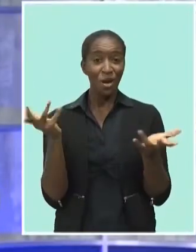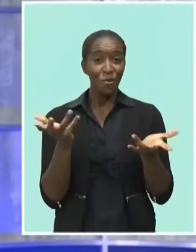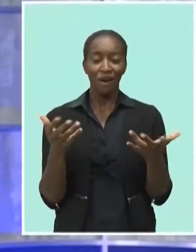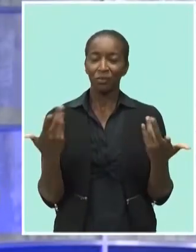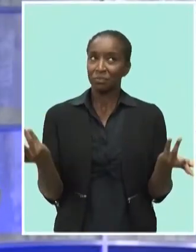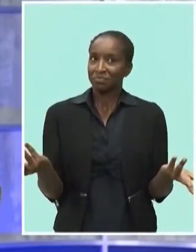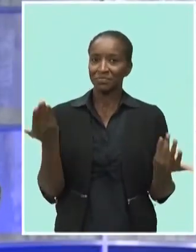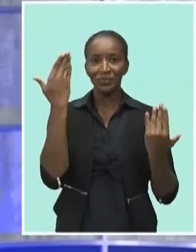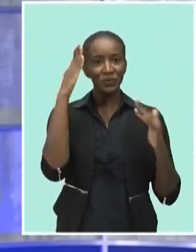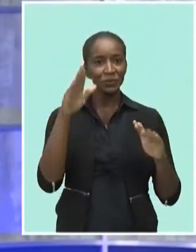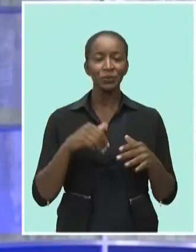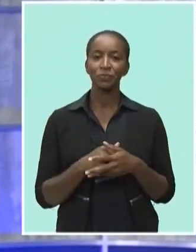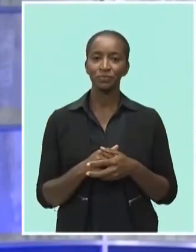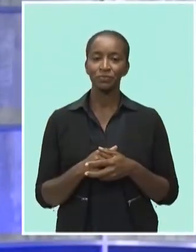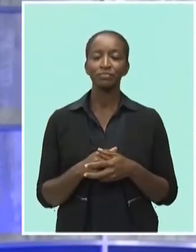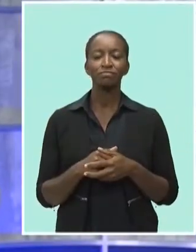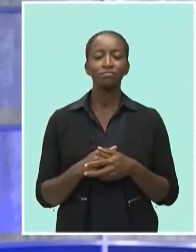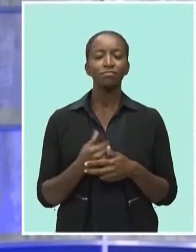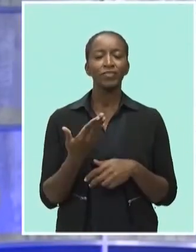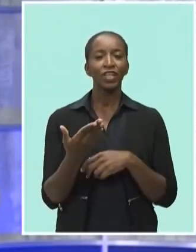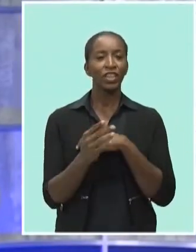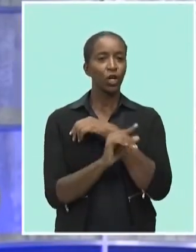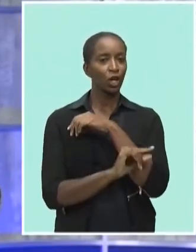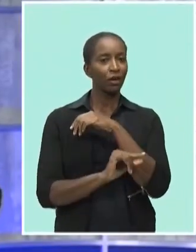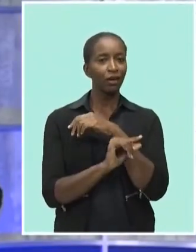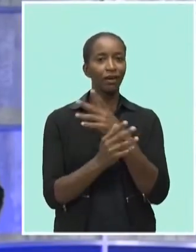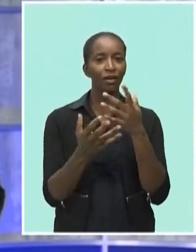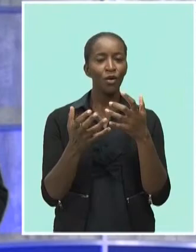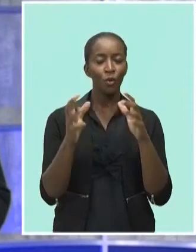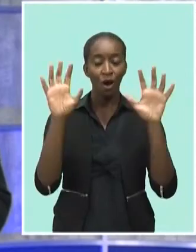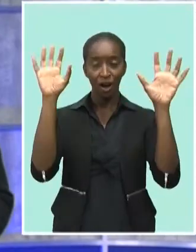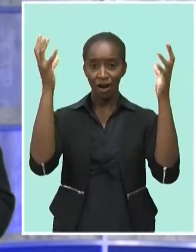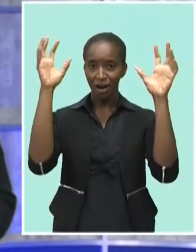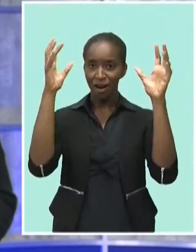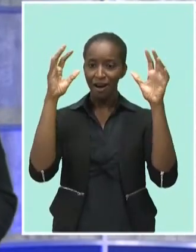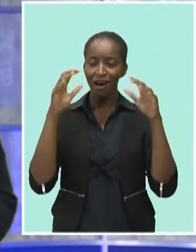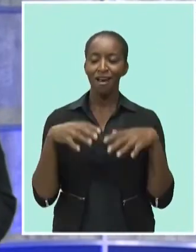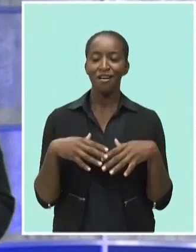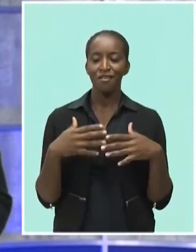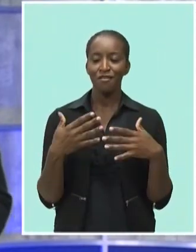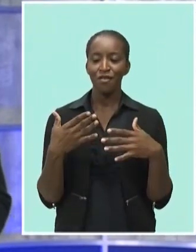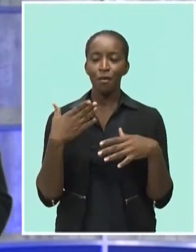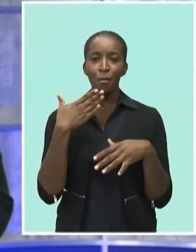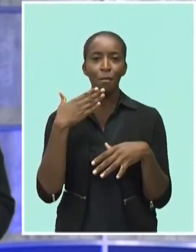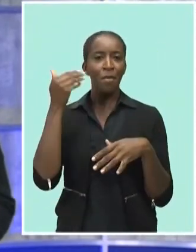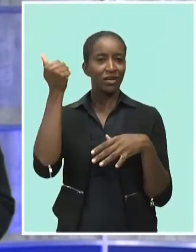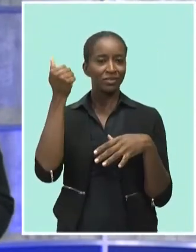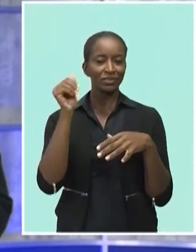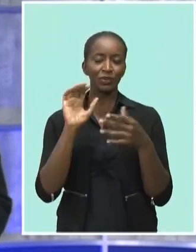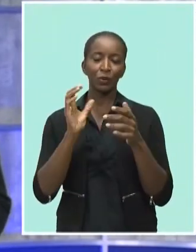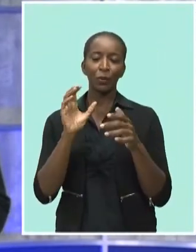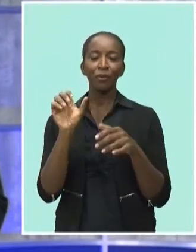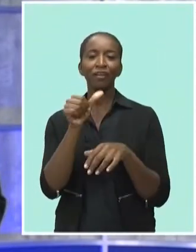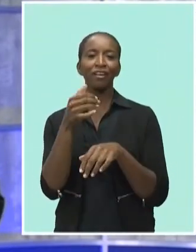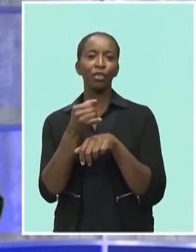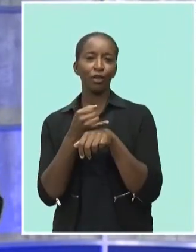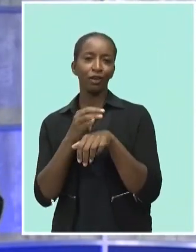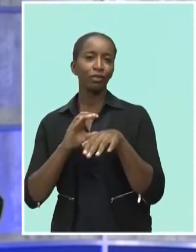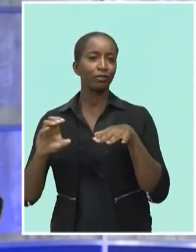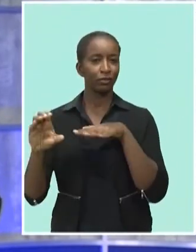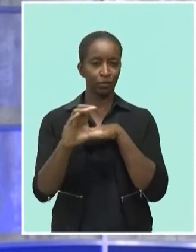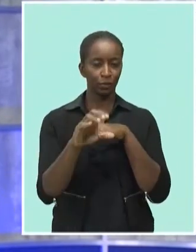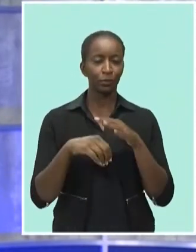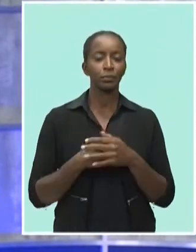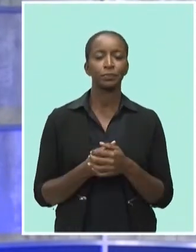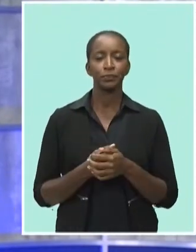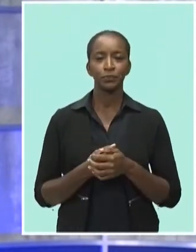is moving to make its carnival one of the top events in the region. Guyana Carnival was launched last year. We have a report from HGP